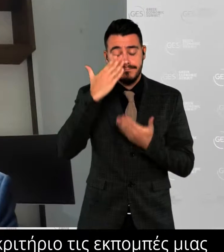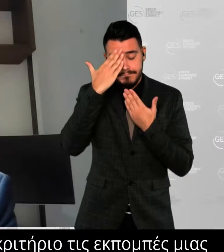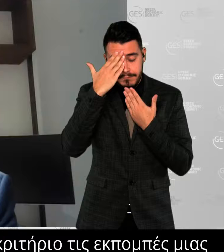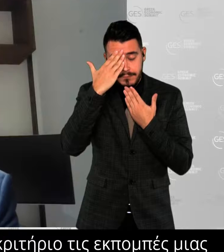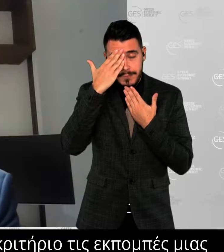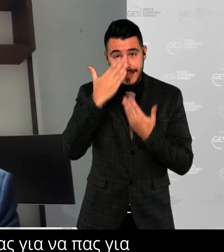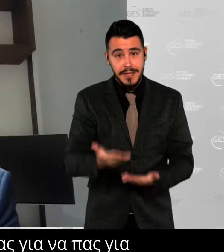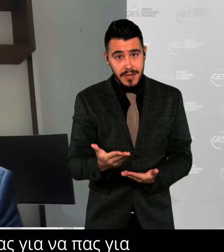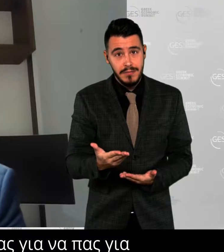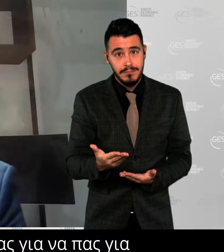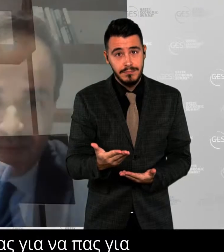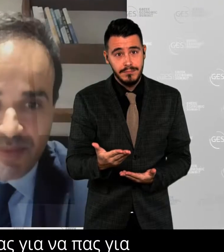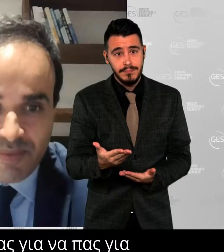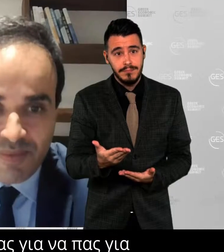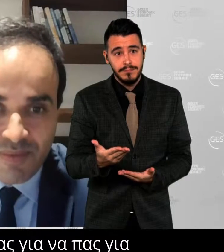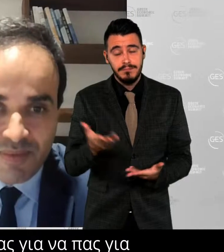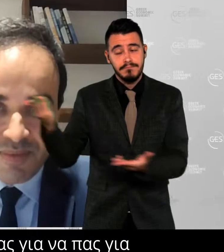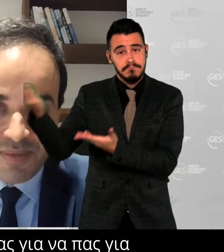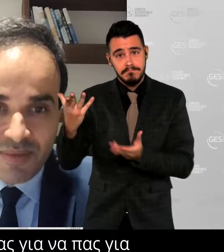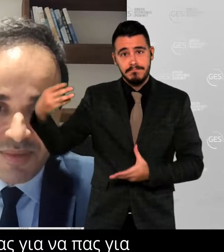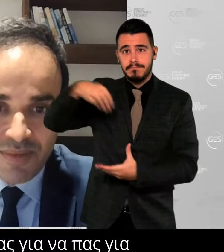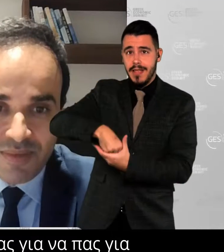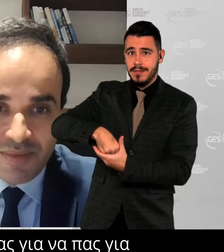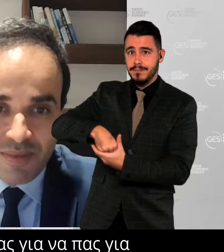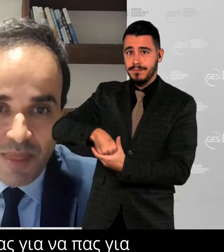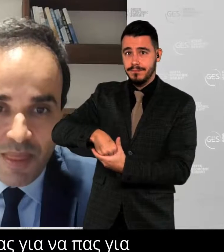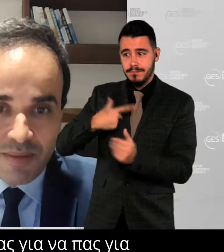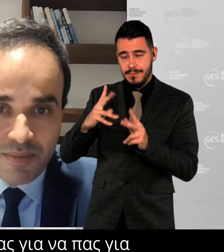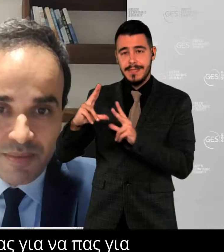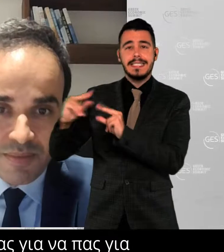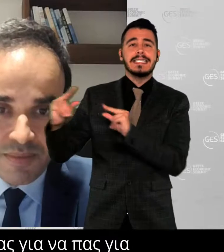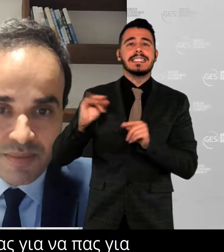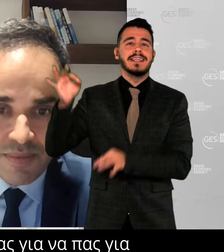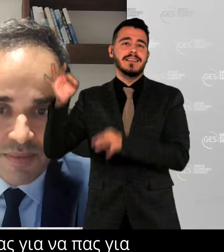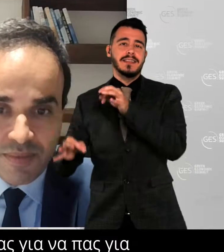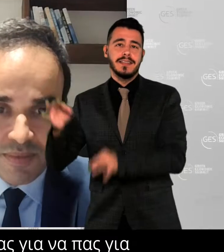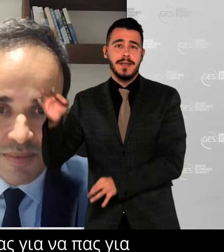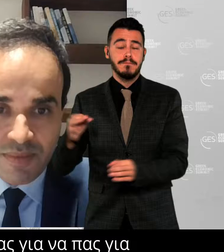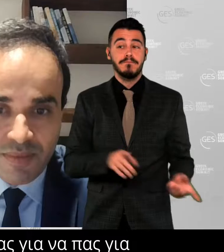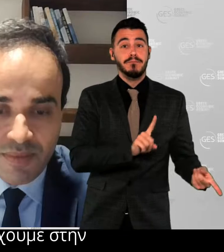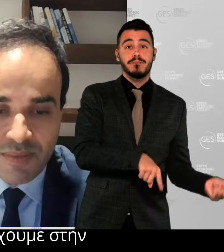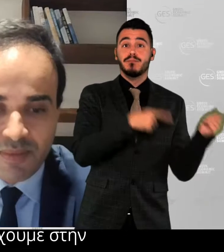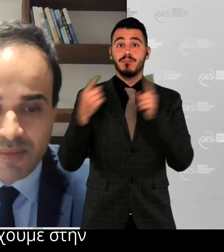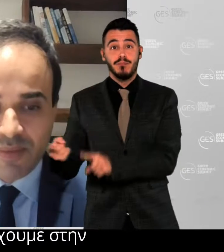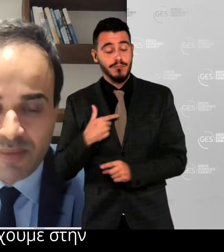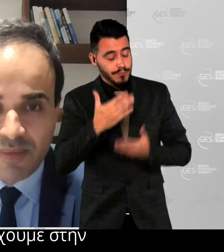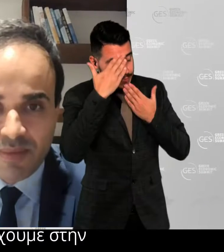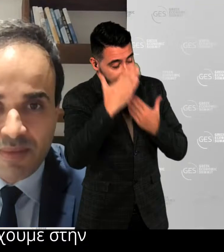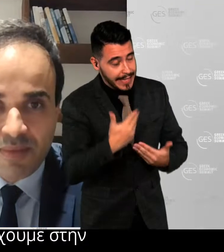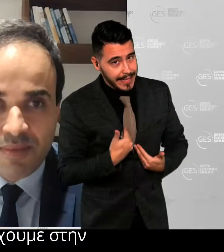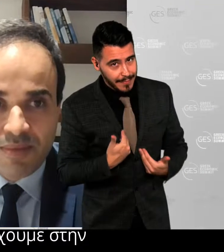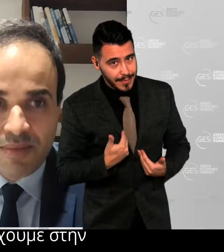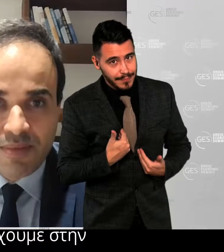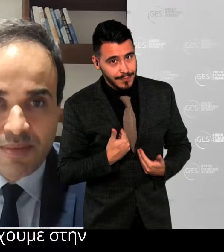Thank you, Amine. It's a privilege to be with everyone today. And in particular, as we think about the journey to net zero being one that is a race in which we're